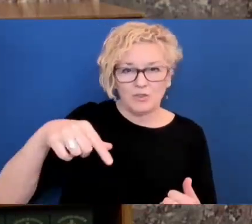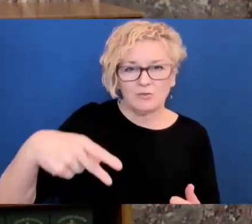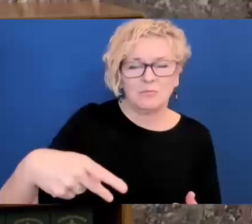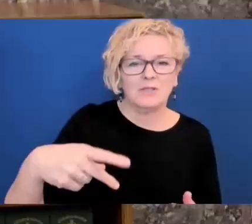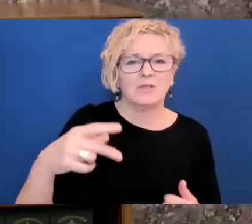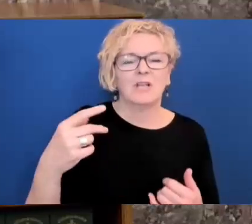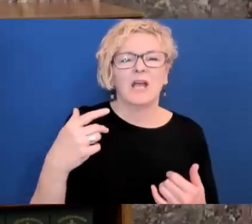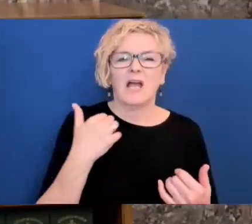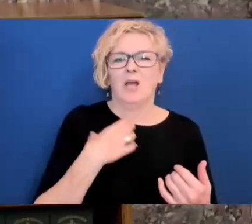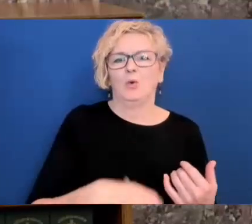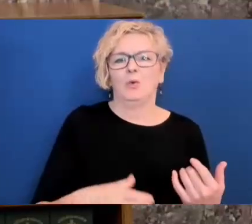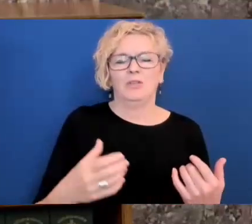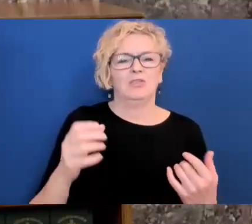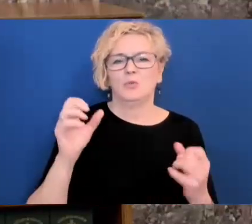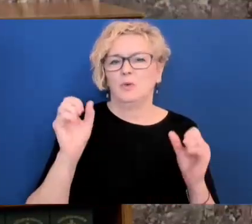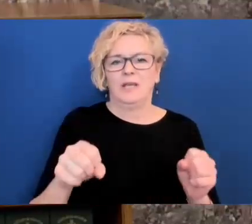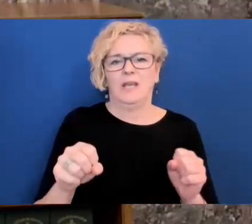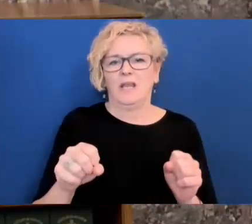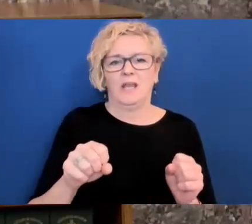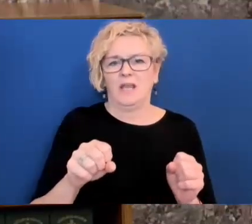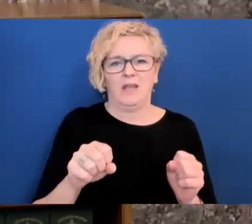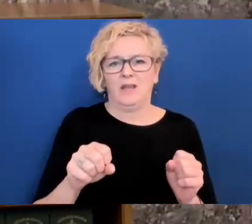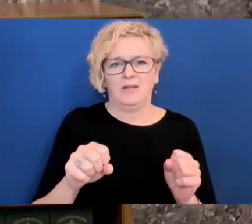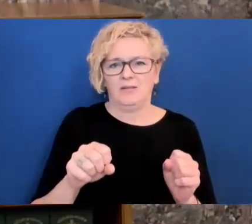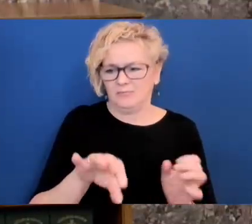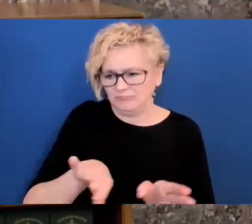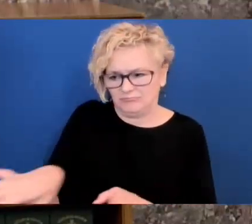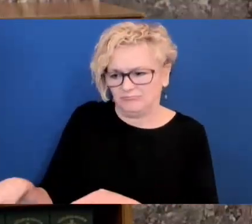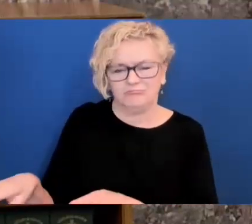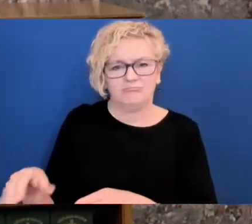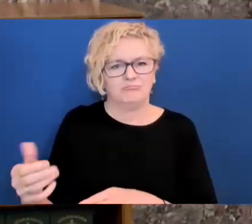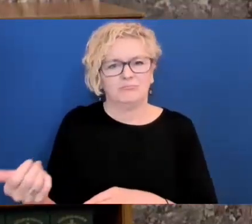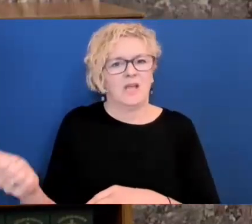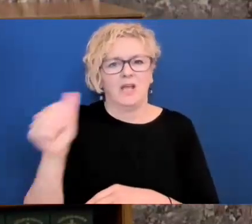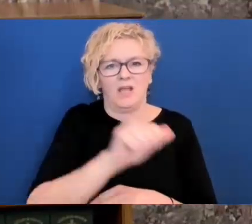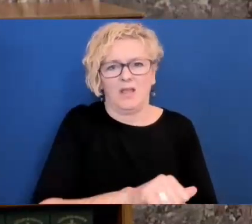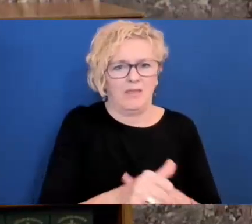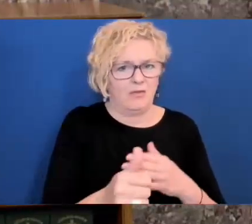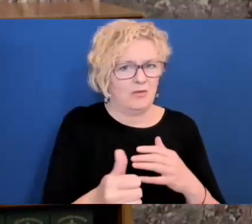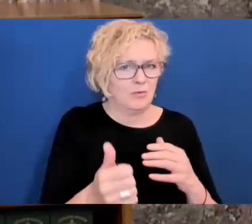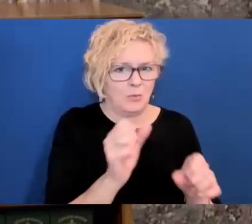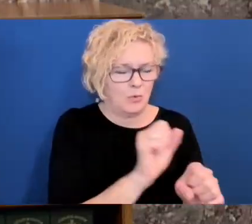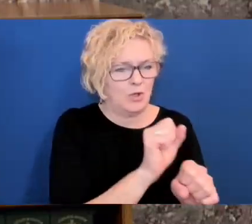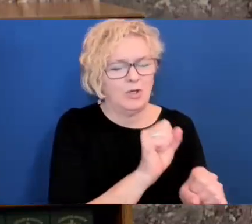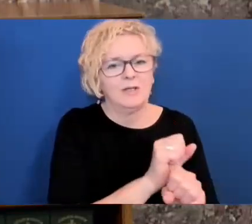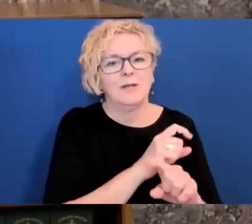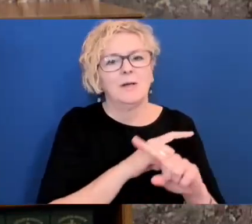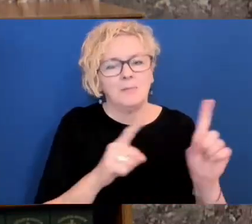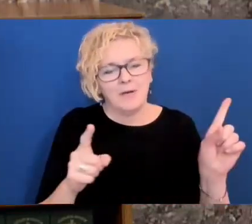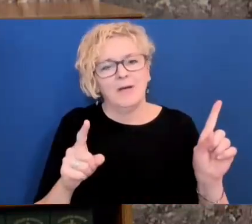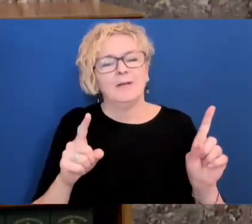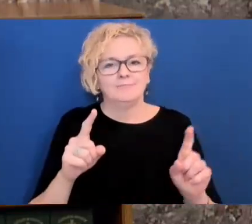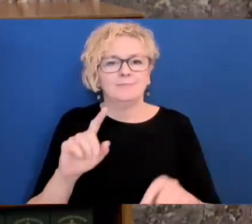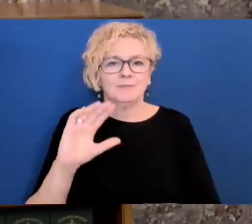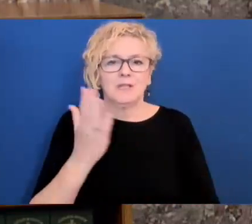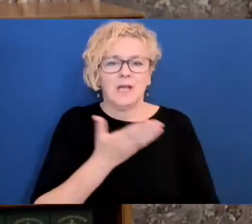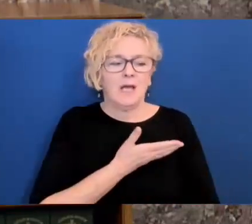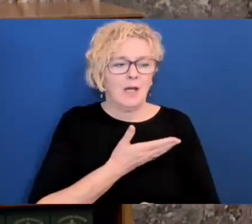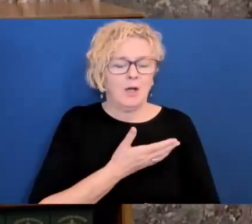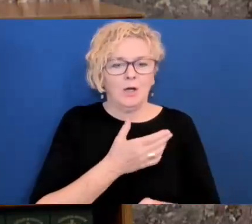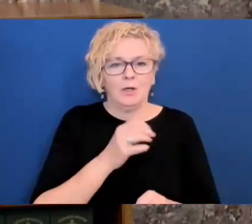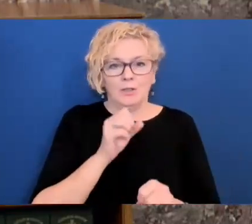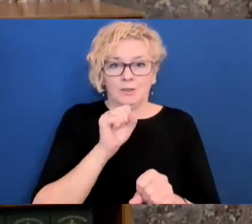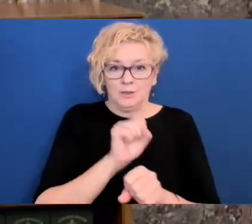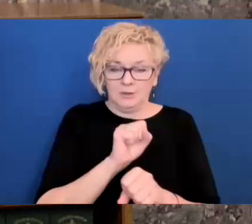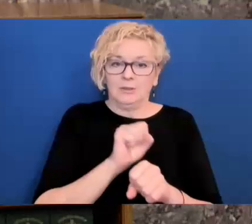do need to carry on with the work that we have been elected to do in this chamber. And this past weekend's event, especially